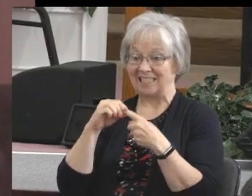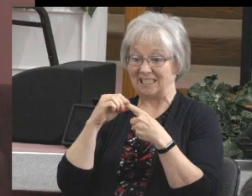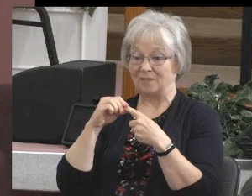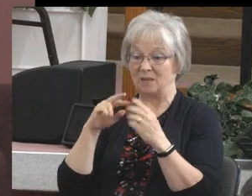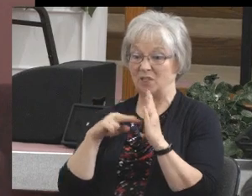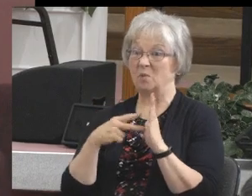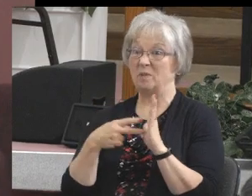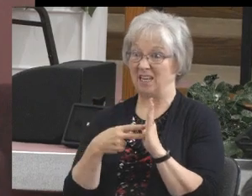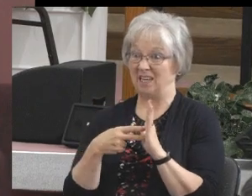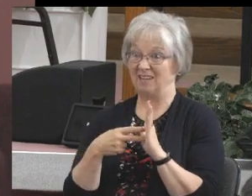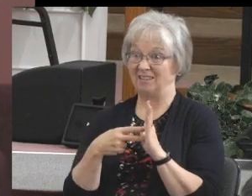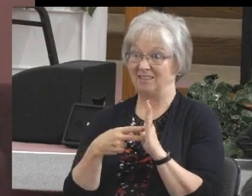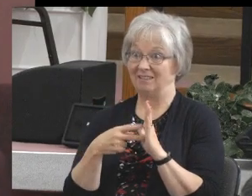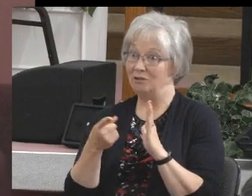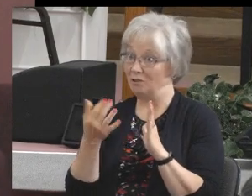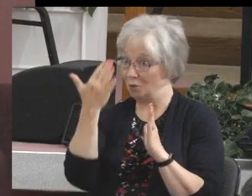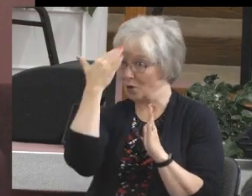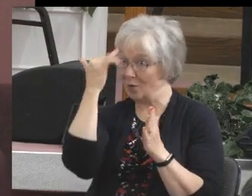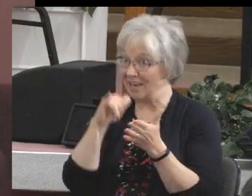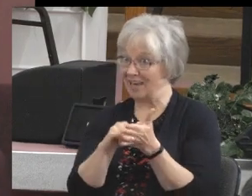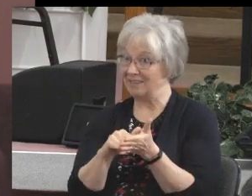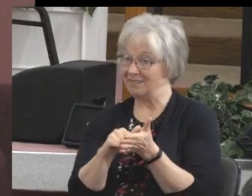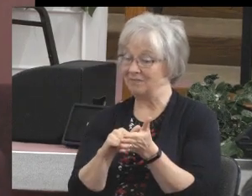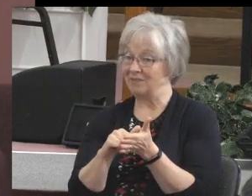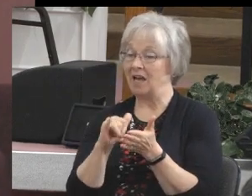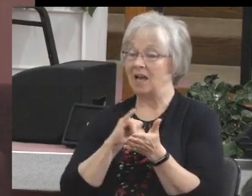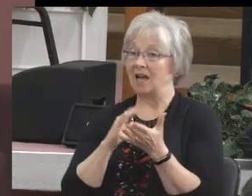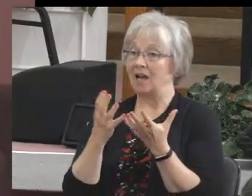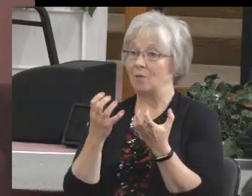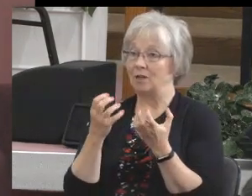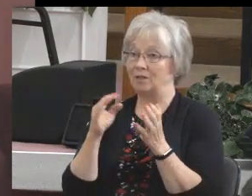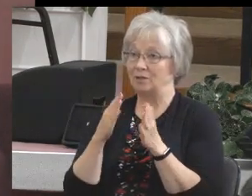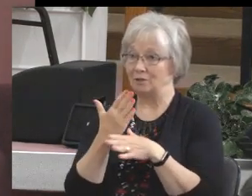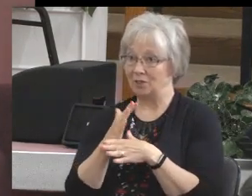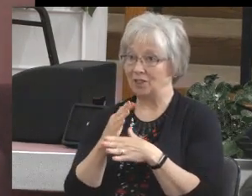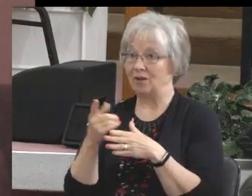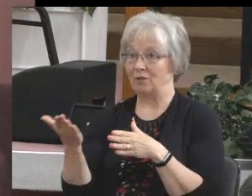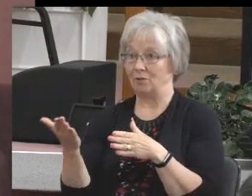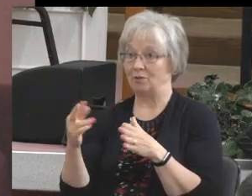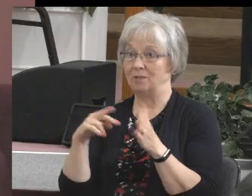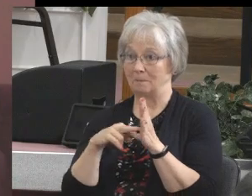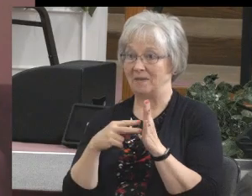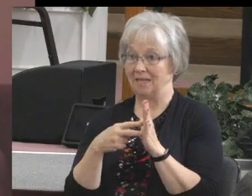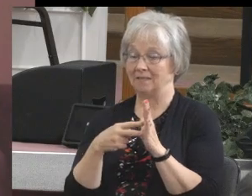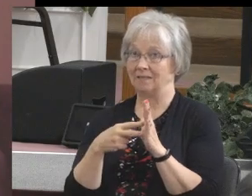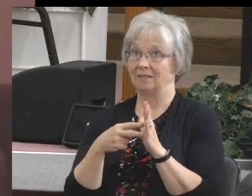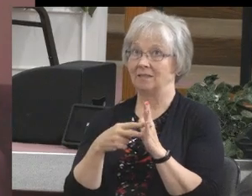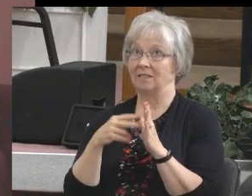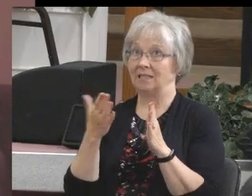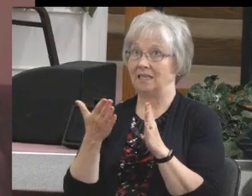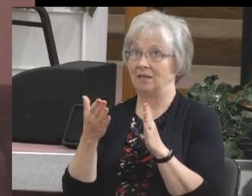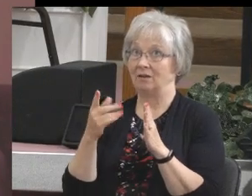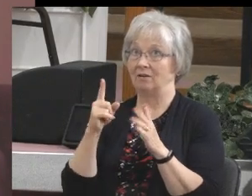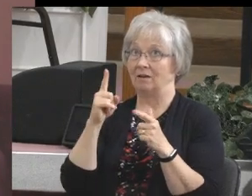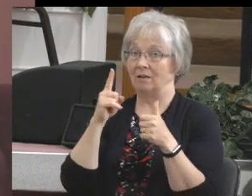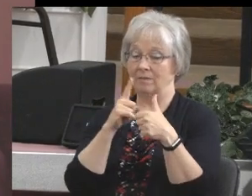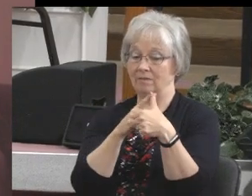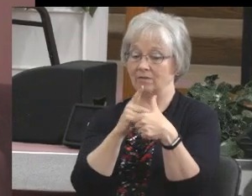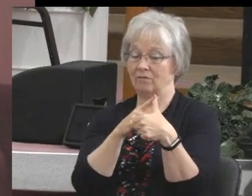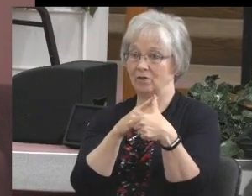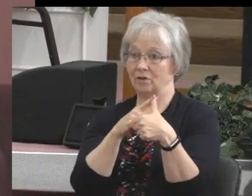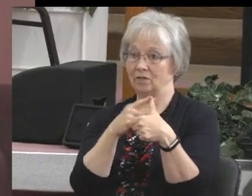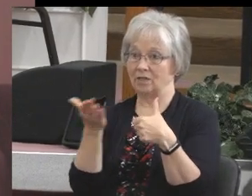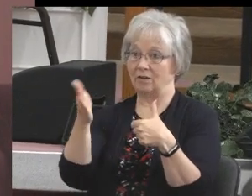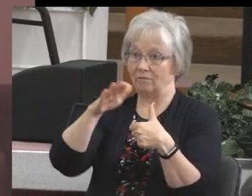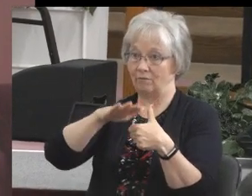that? I want to share those very quickly with you. And here it is. The